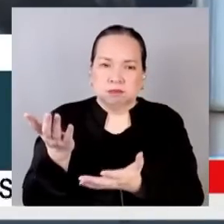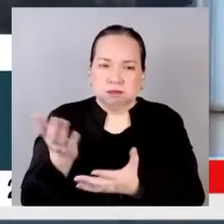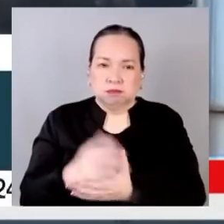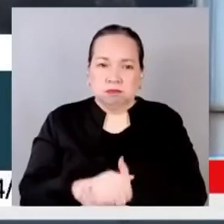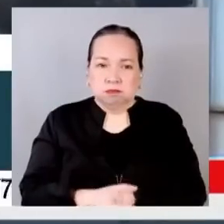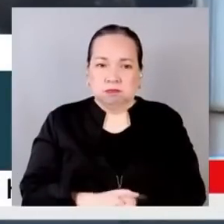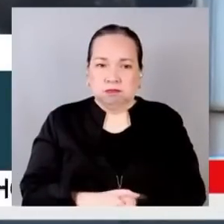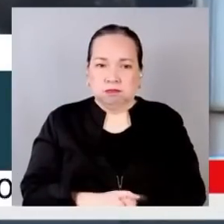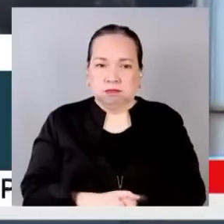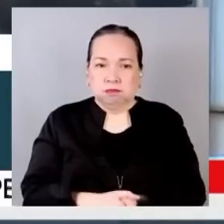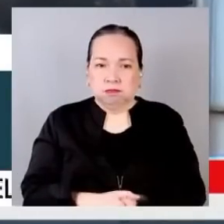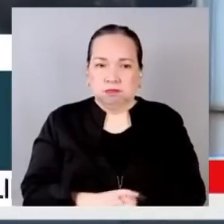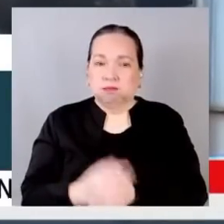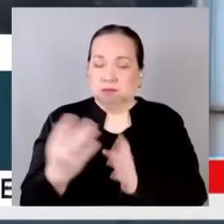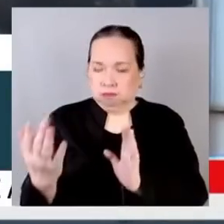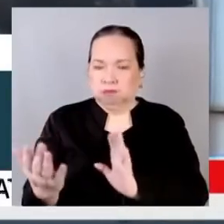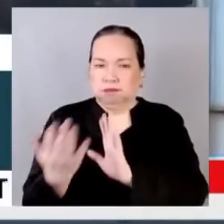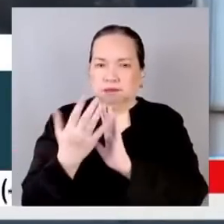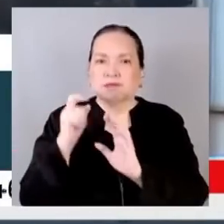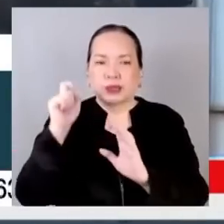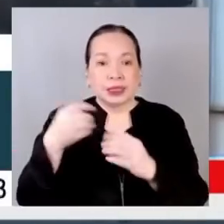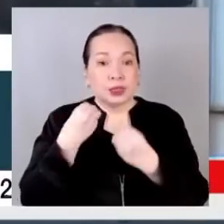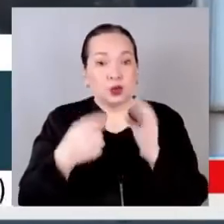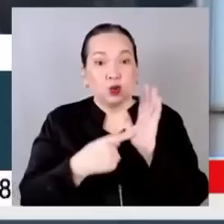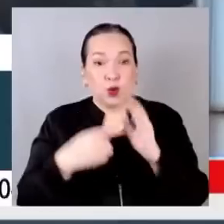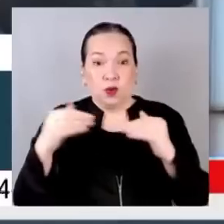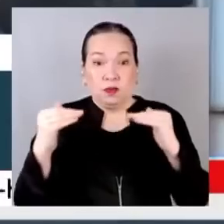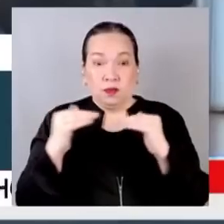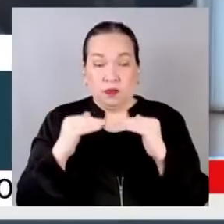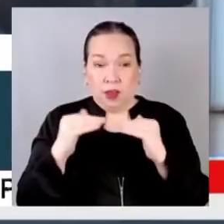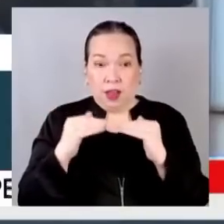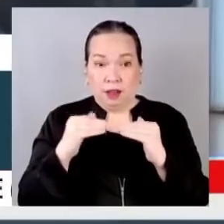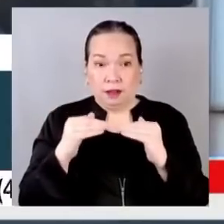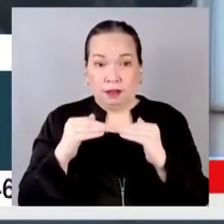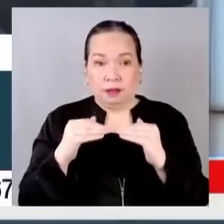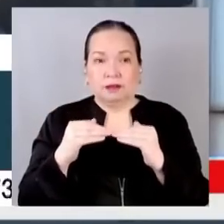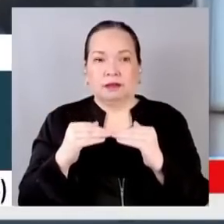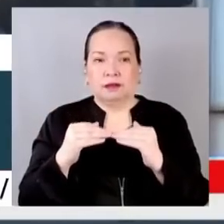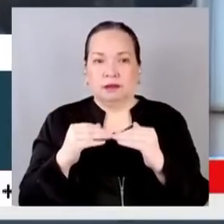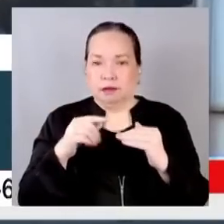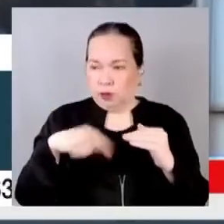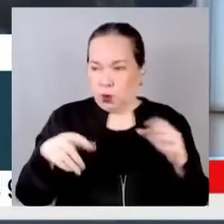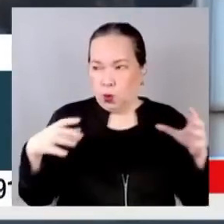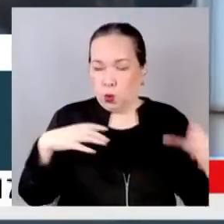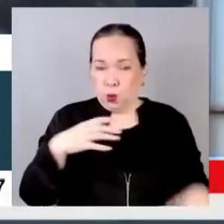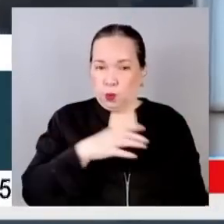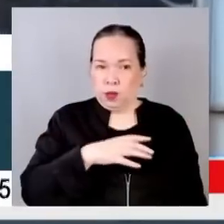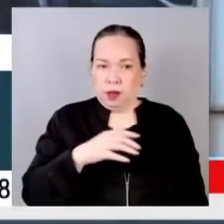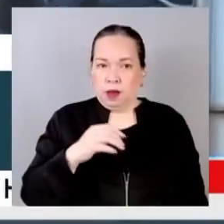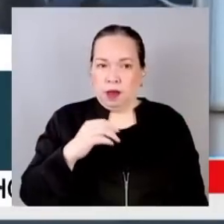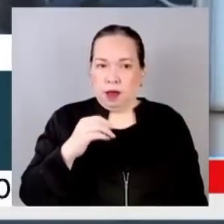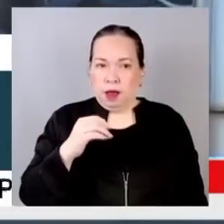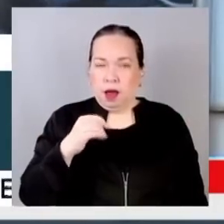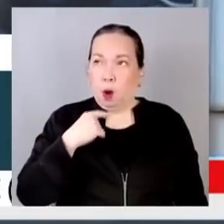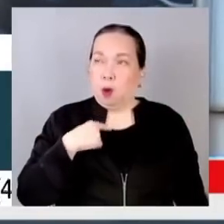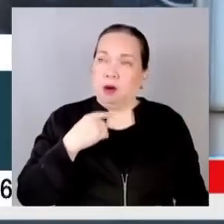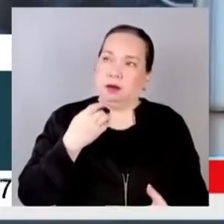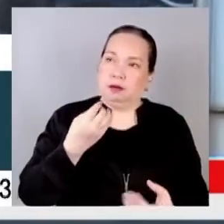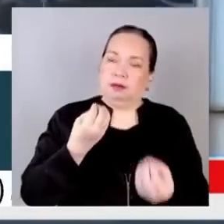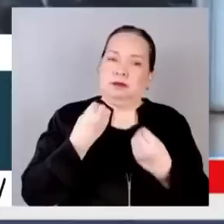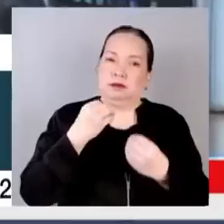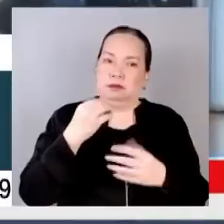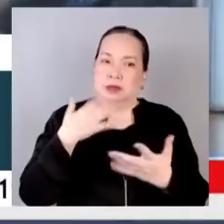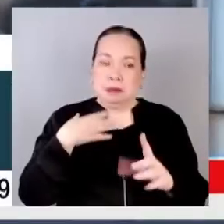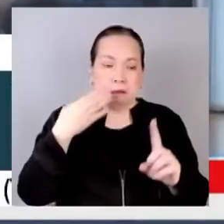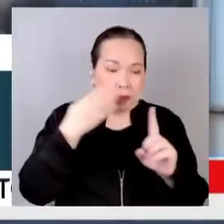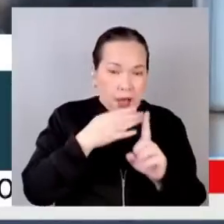In the spirit of fairness, this committee would not like to be misconstrued as a one-sided